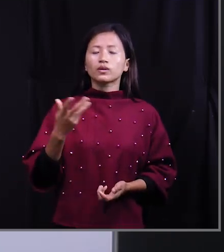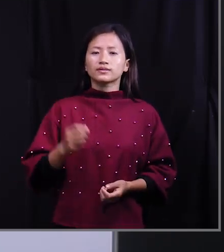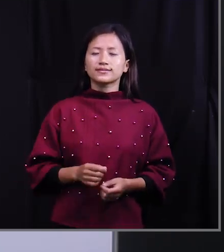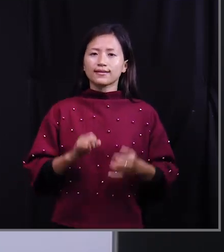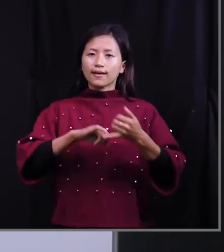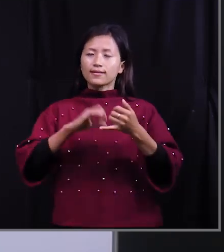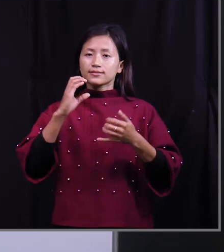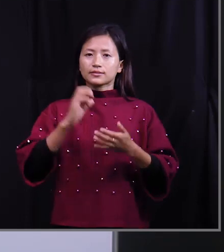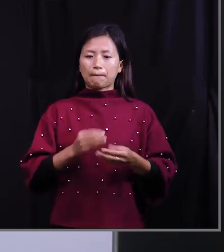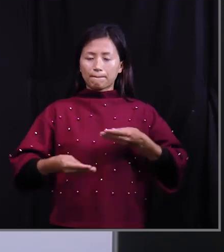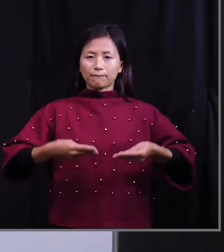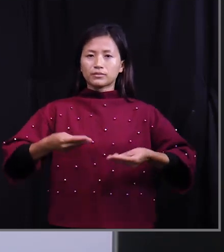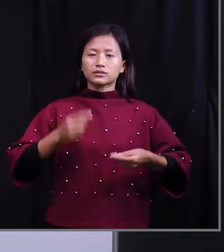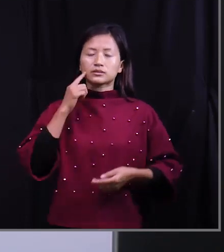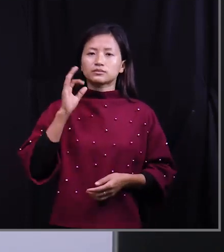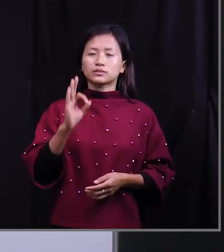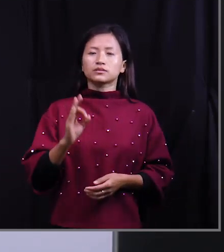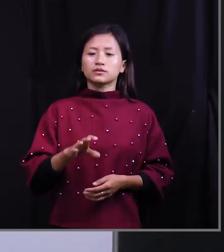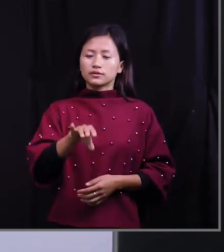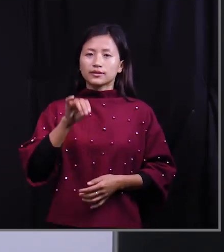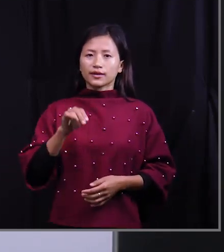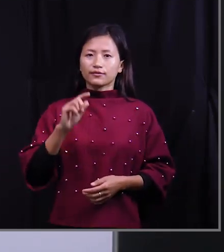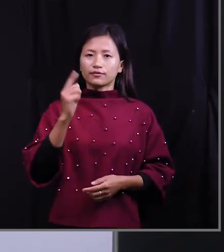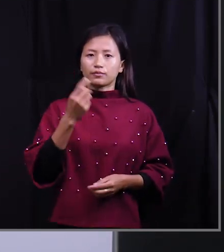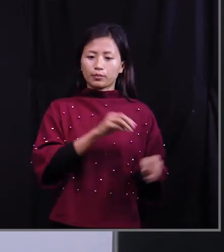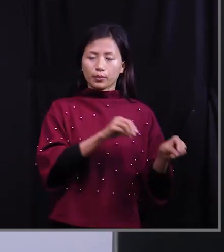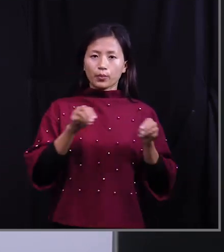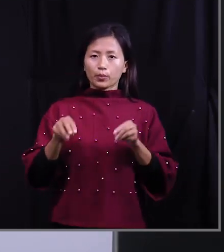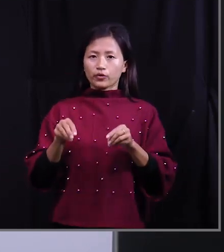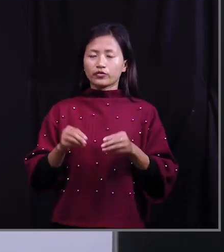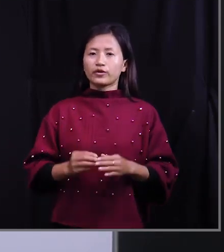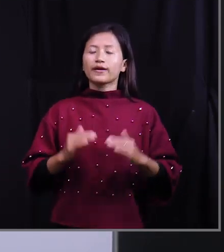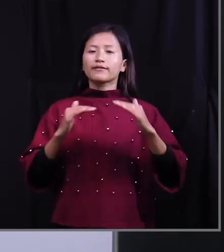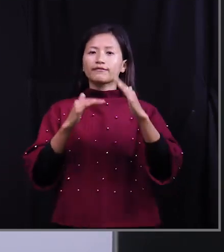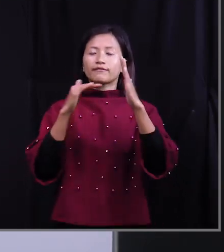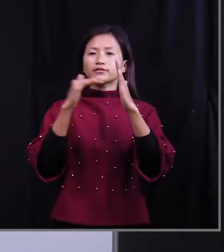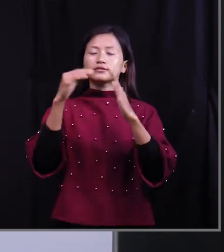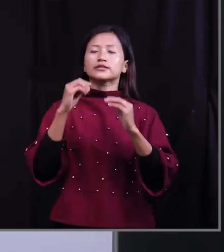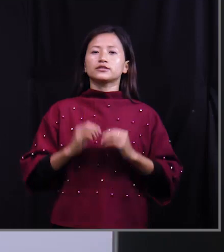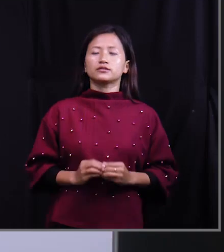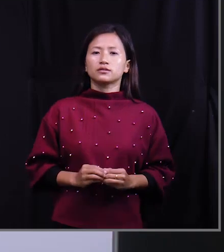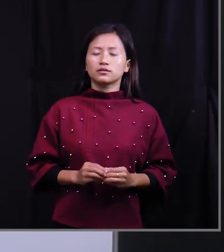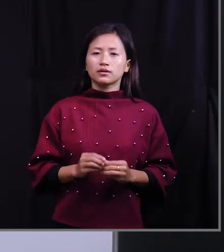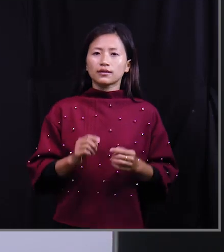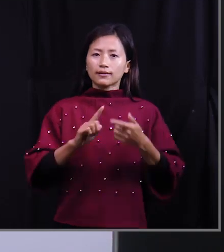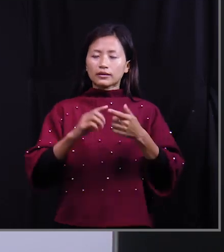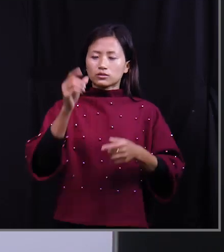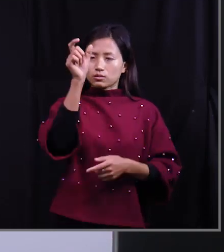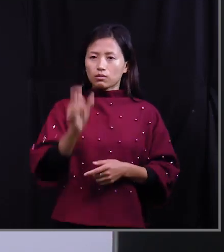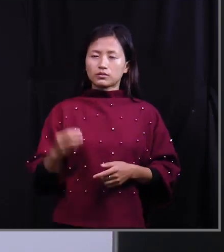business environment important? The first is getting first mover advantage. If an entrepreneur